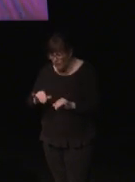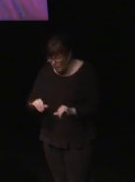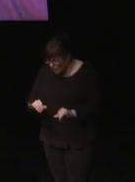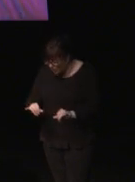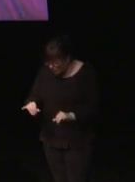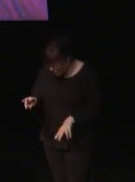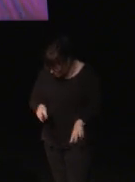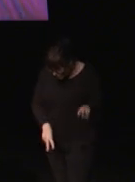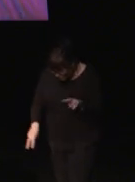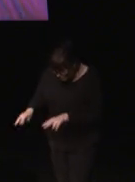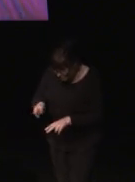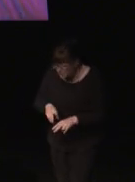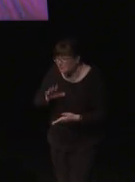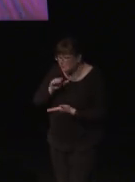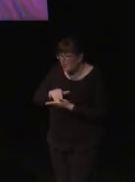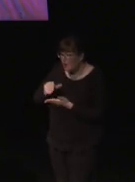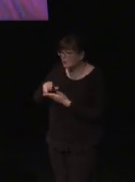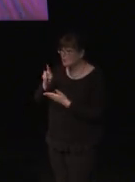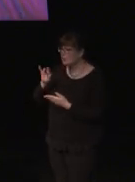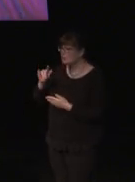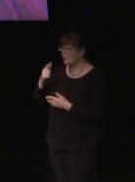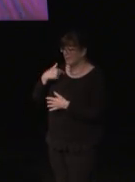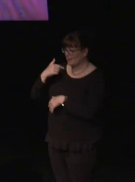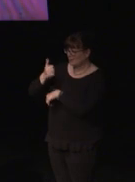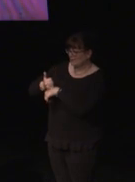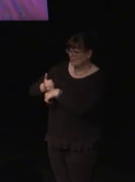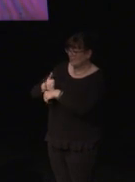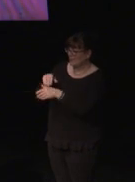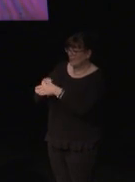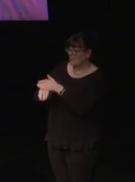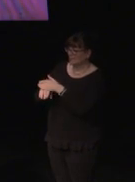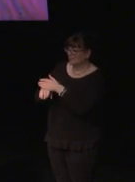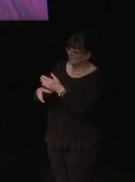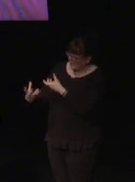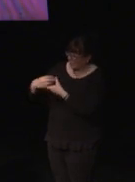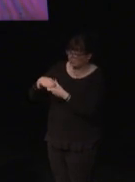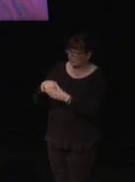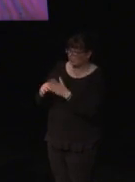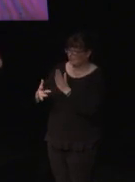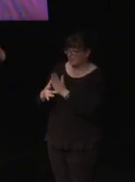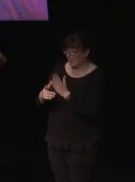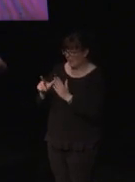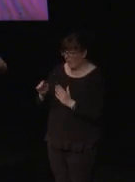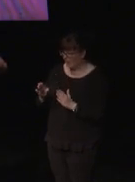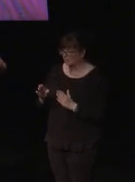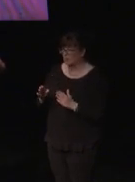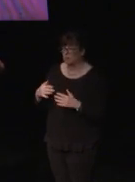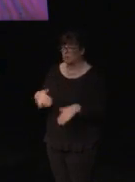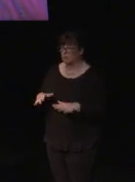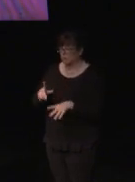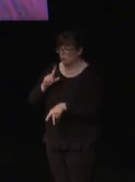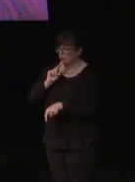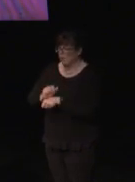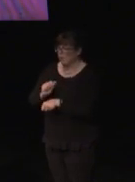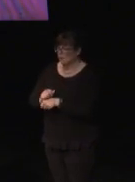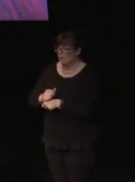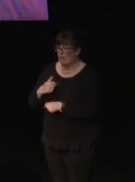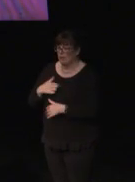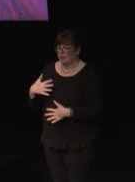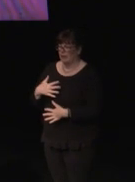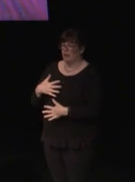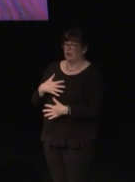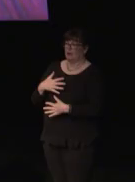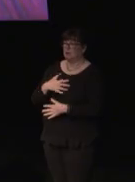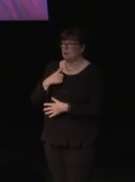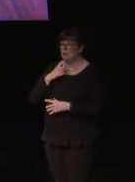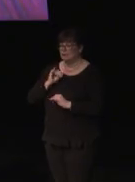A lot of the rigs that we would set up in the Inclusive Tech Lab were very realistic and they were very intimidating. So that was something